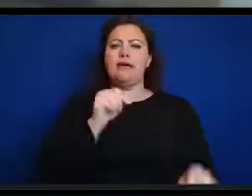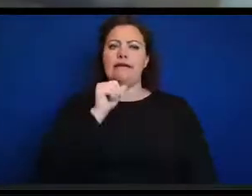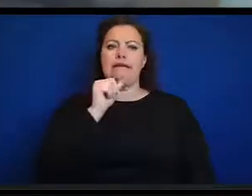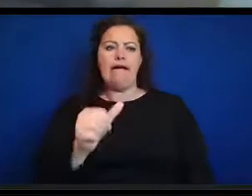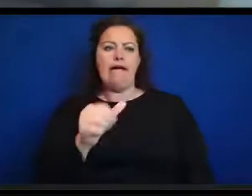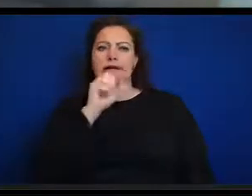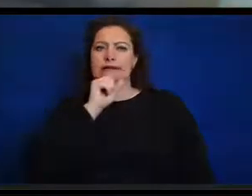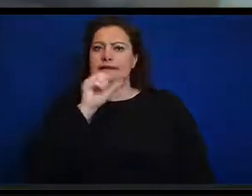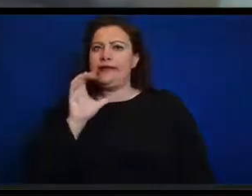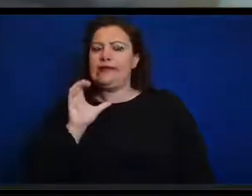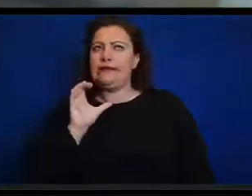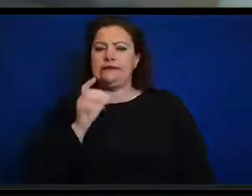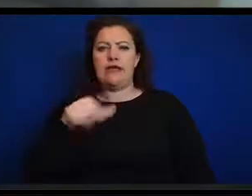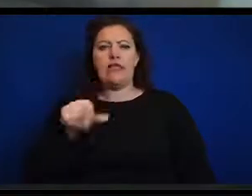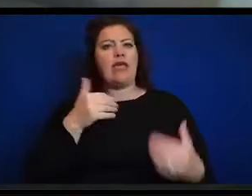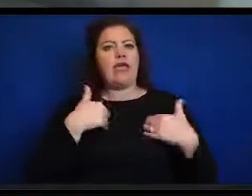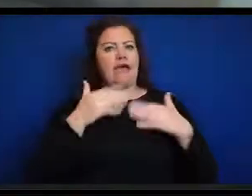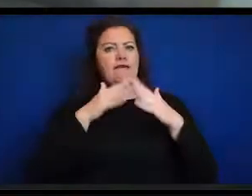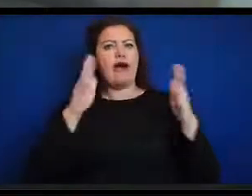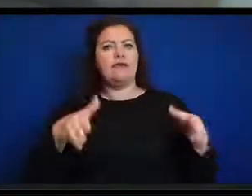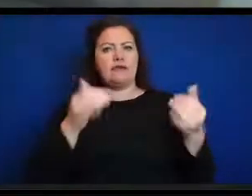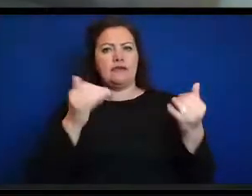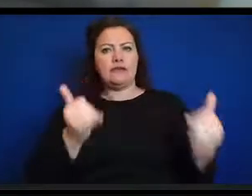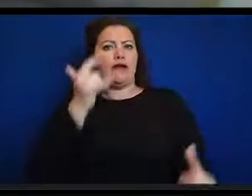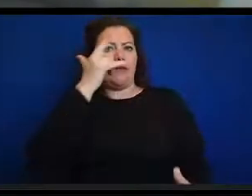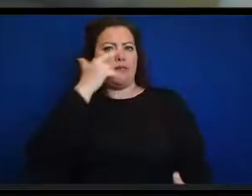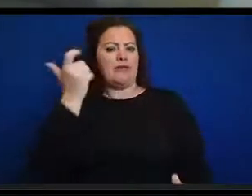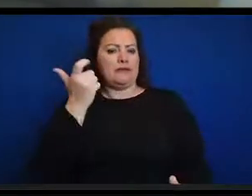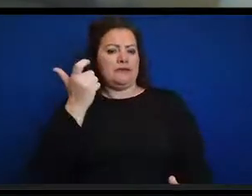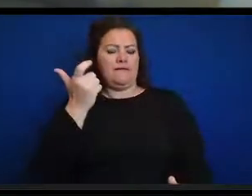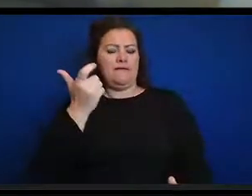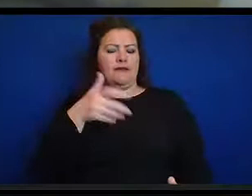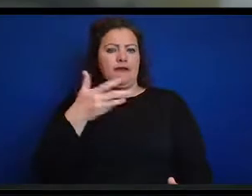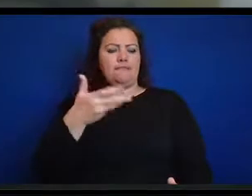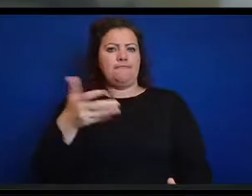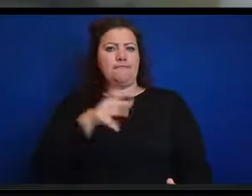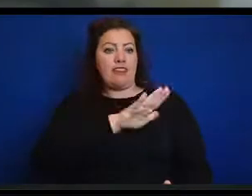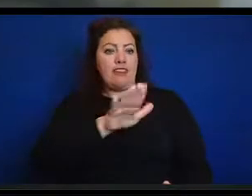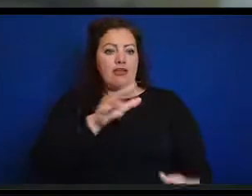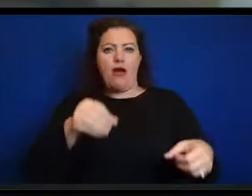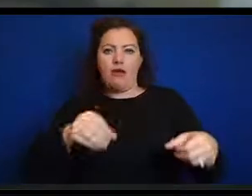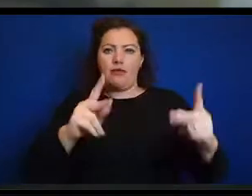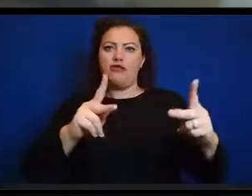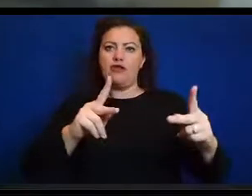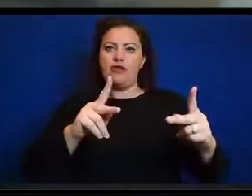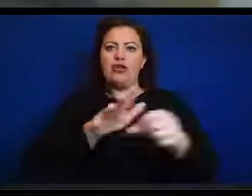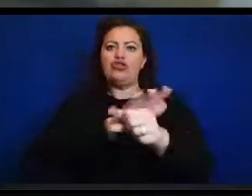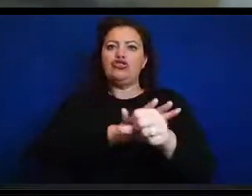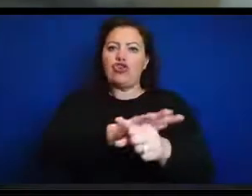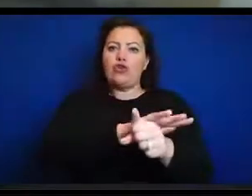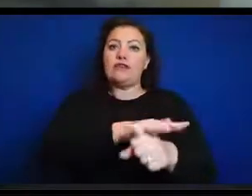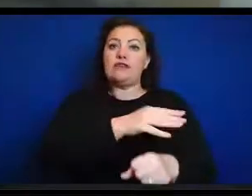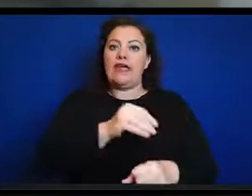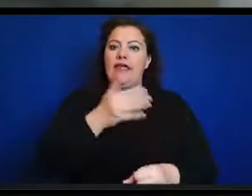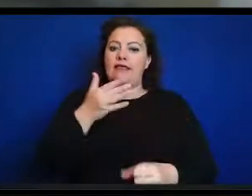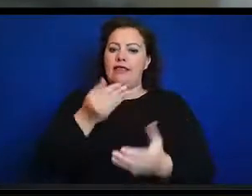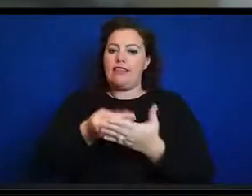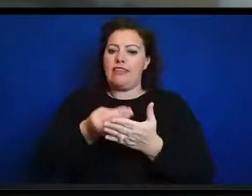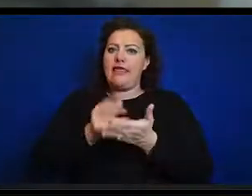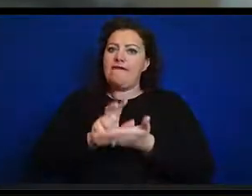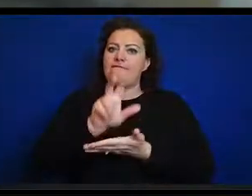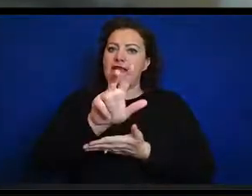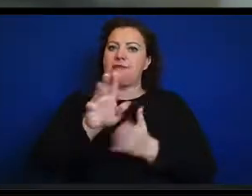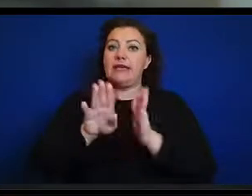non-seniors have housing now because of the opportunity zones and the investment that